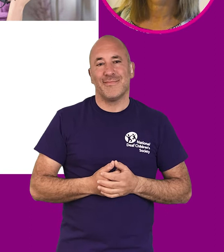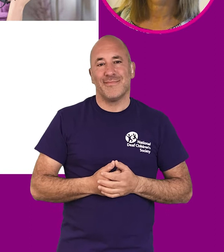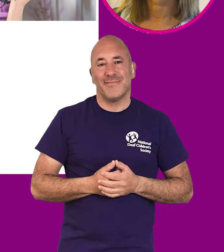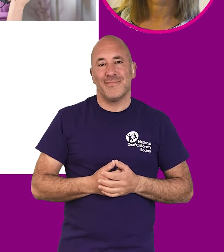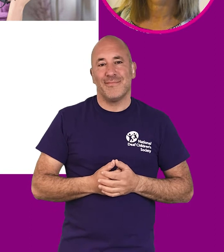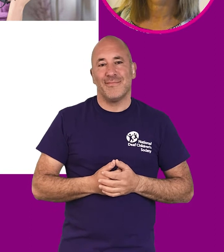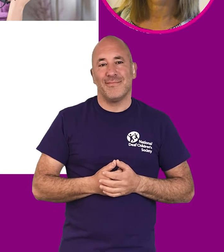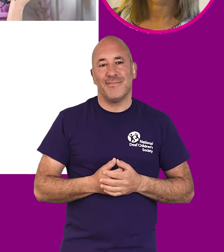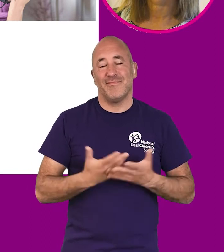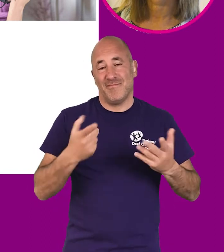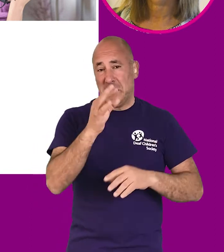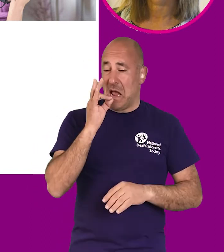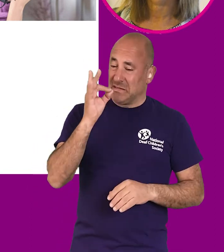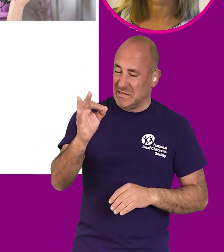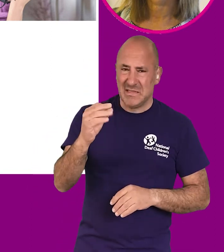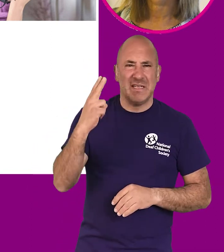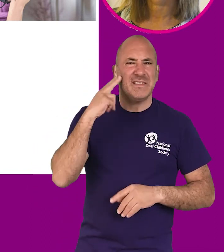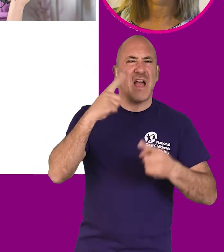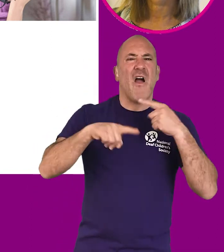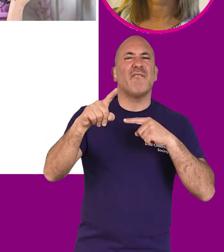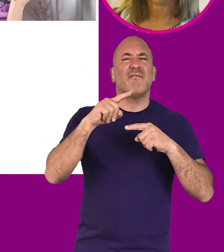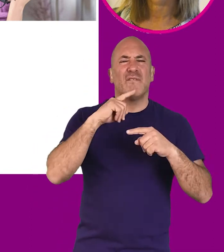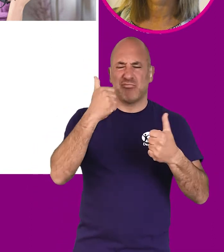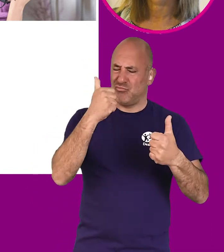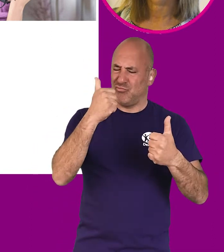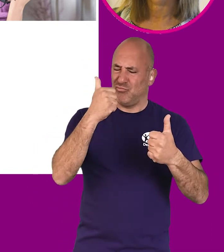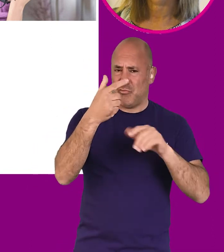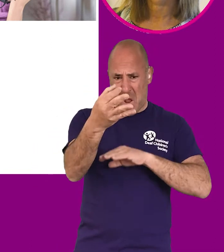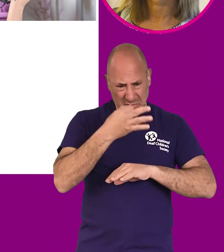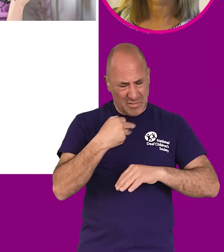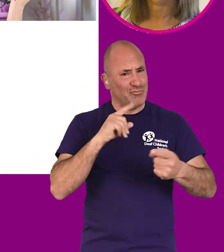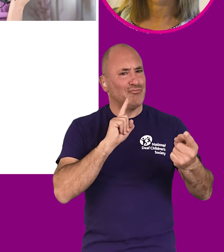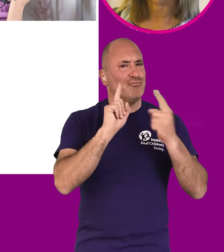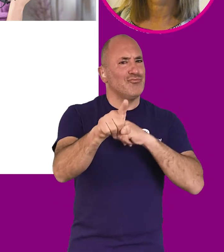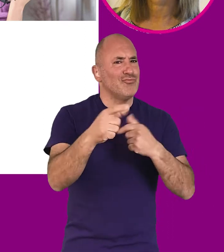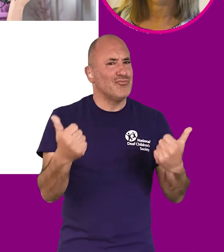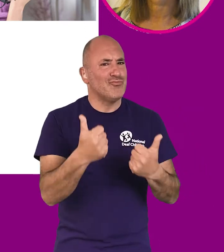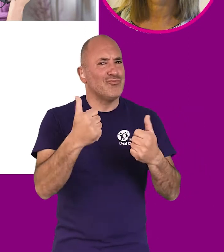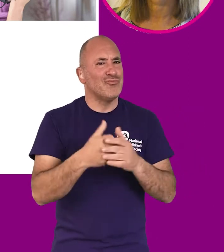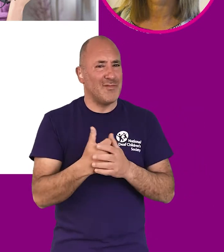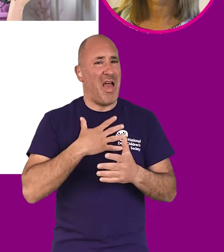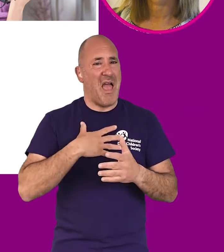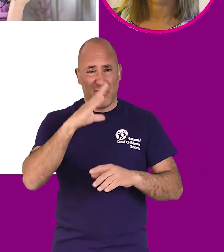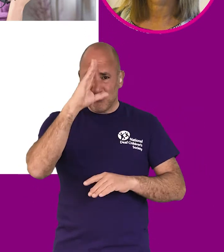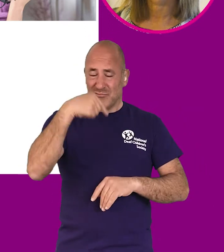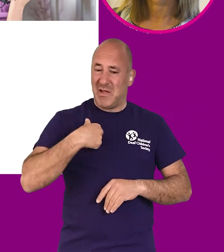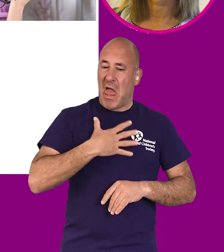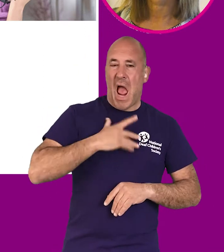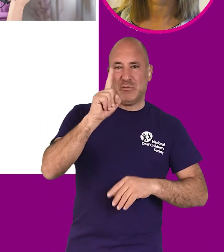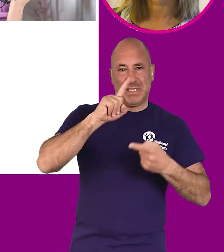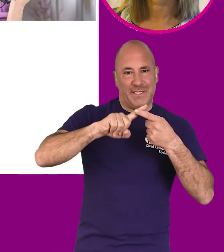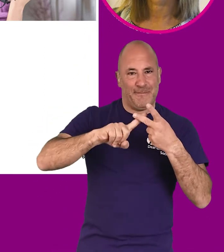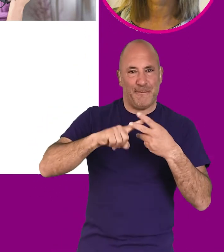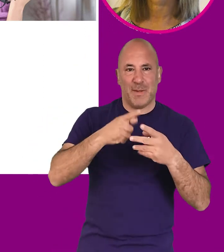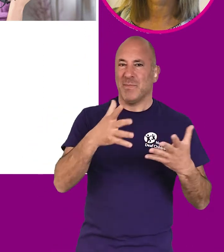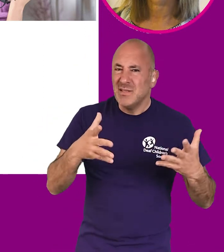And deaf people are usually very happy to be asked that question. They like to be able to say what their preferences are. So